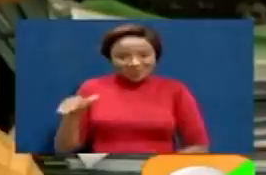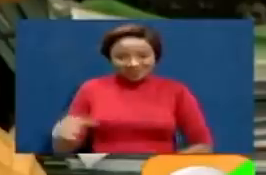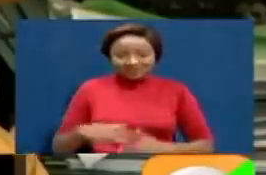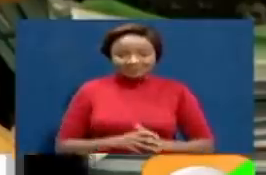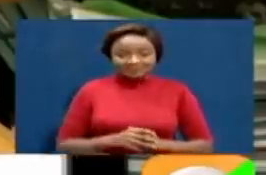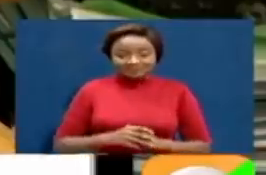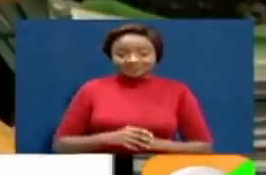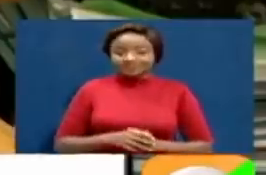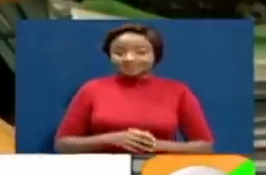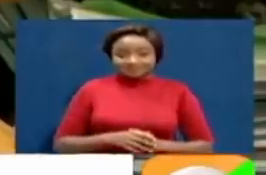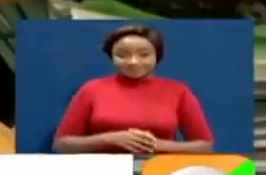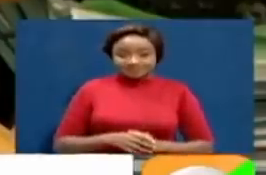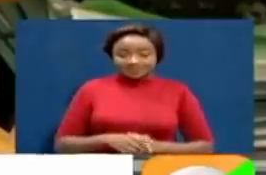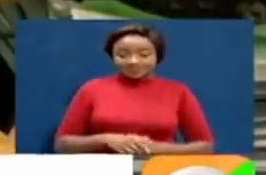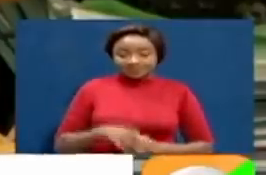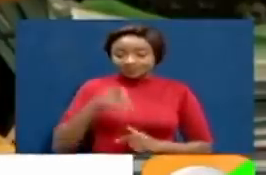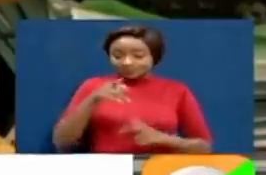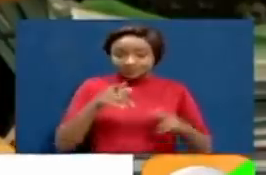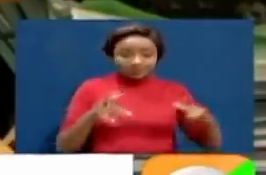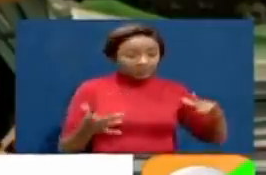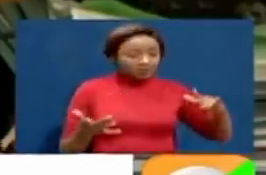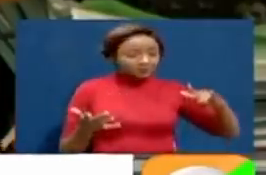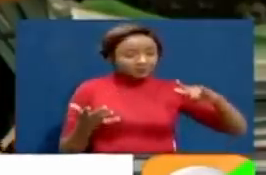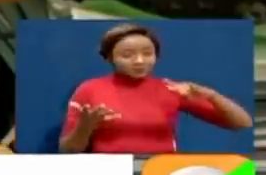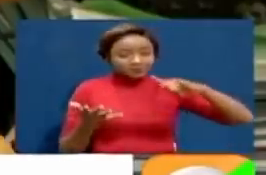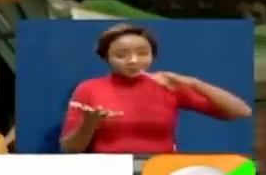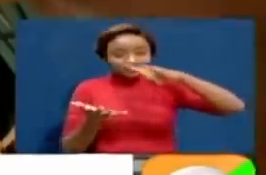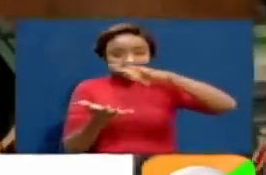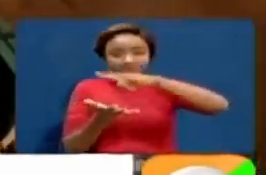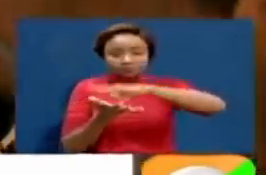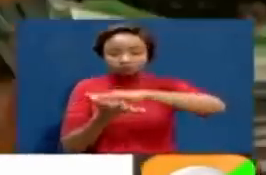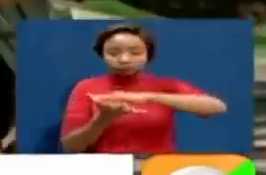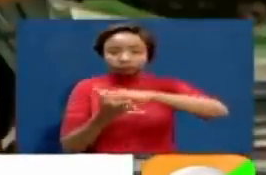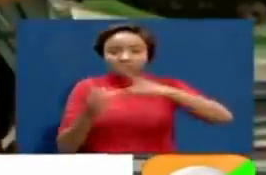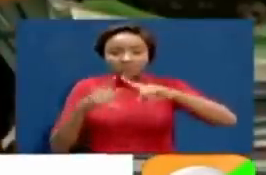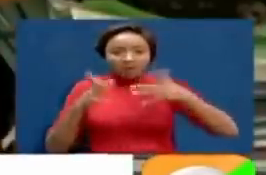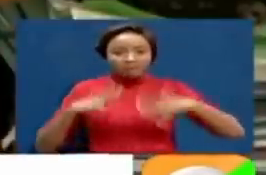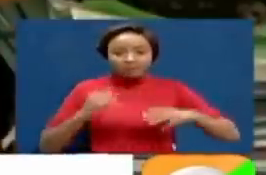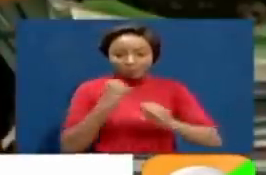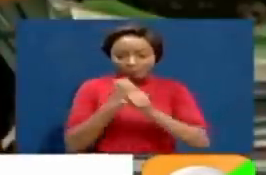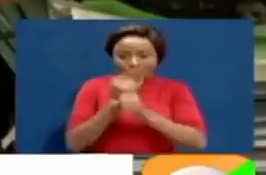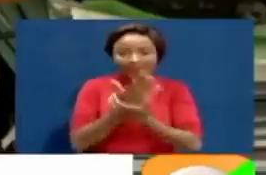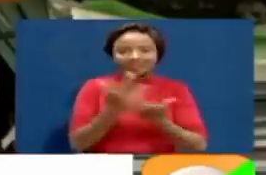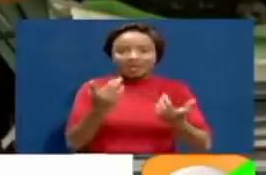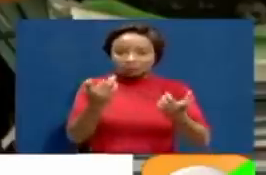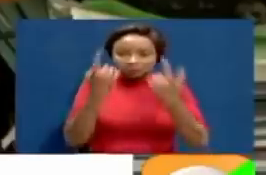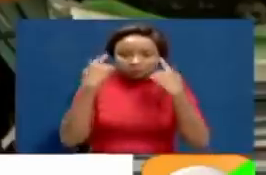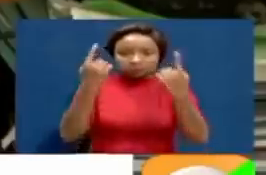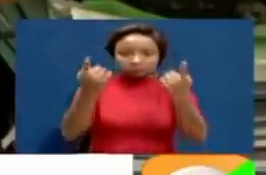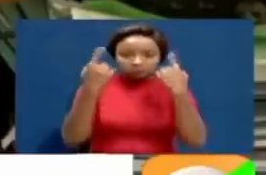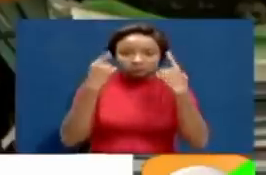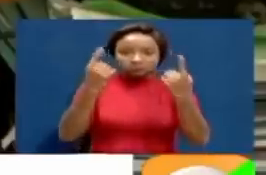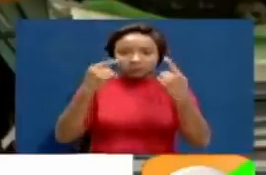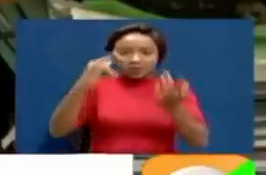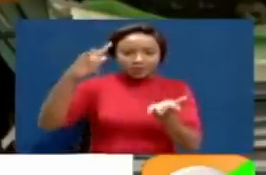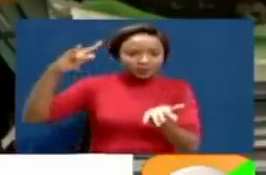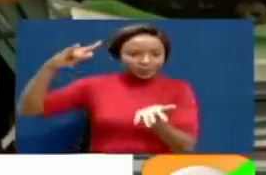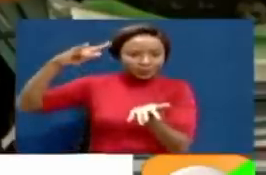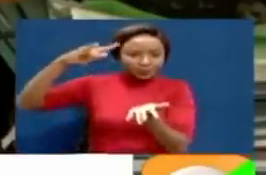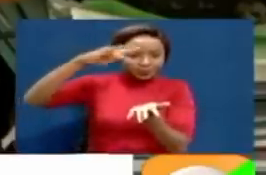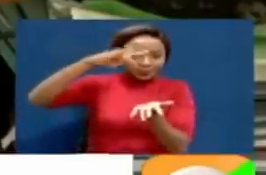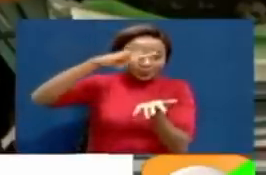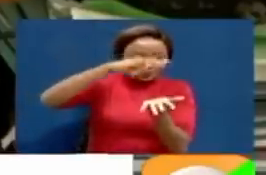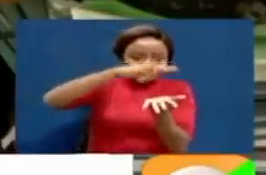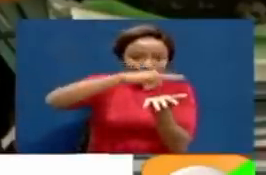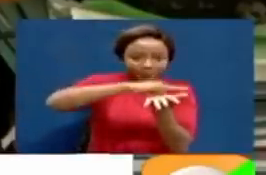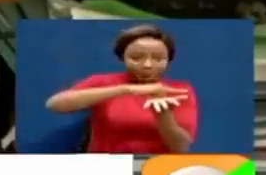This airline, after being marshaled by the airport marshals, checked